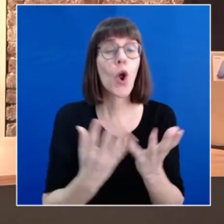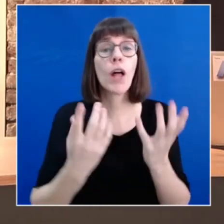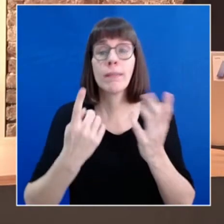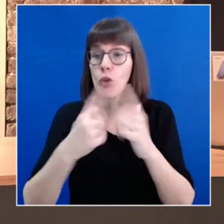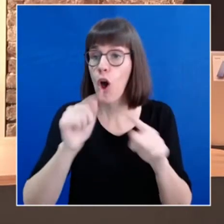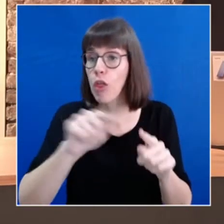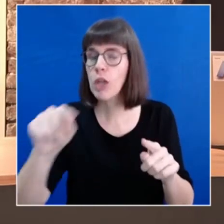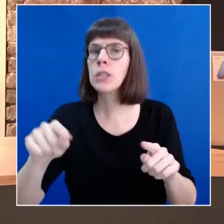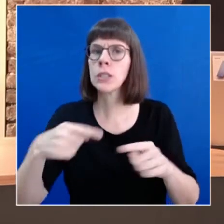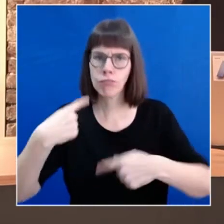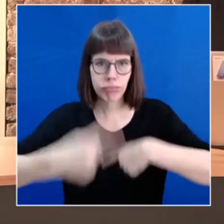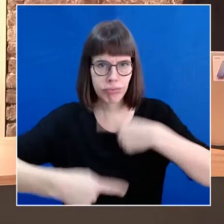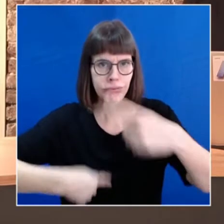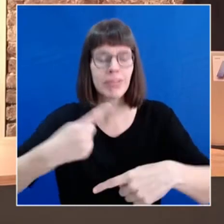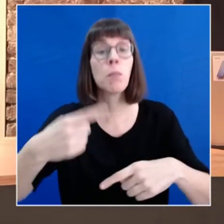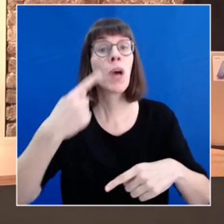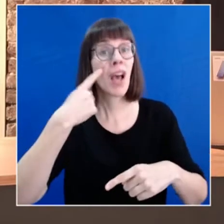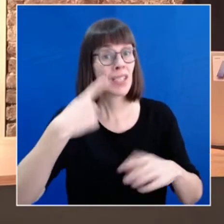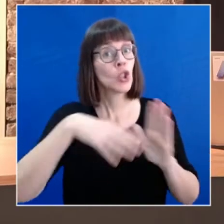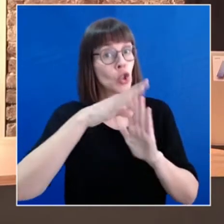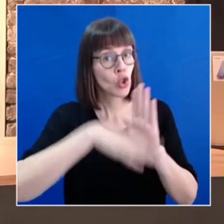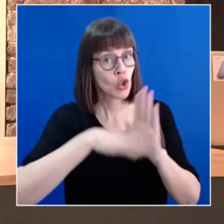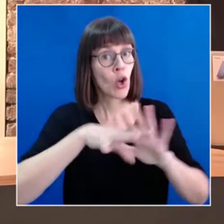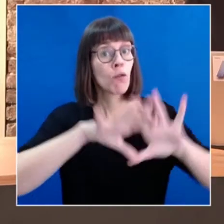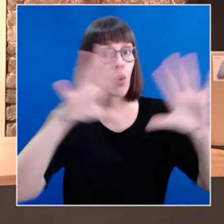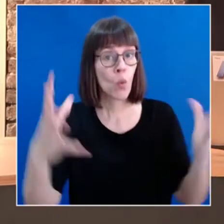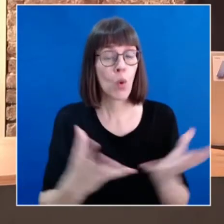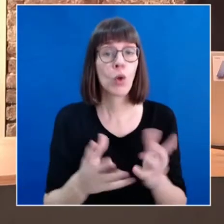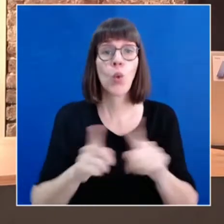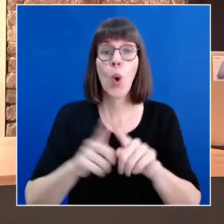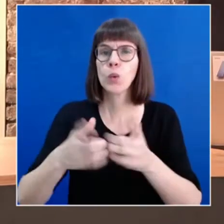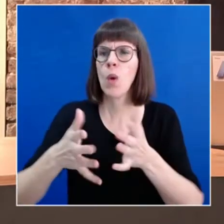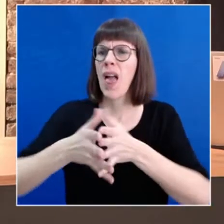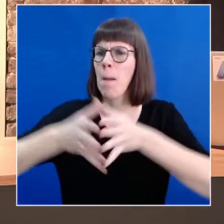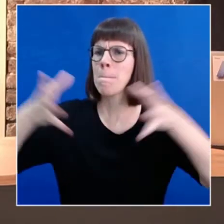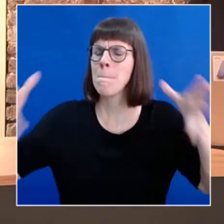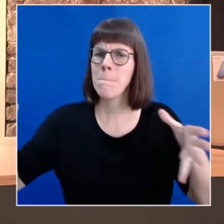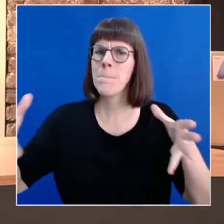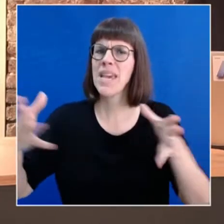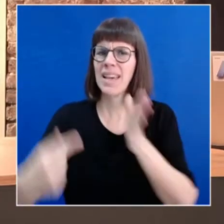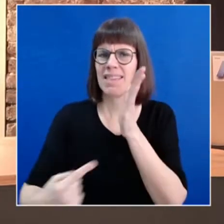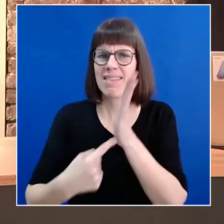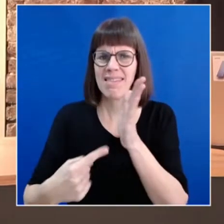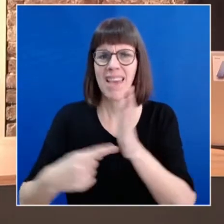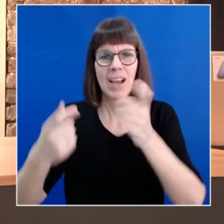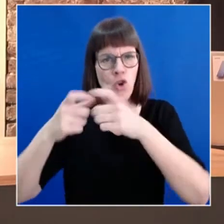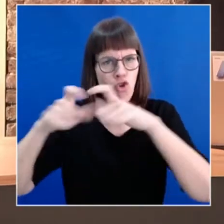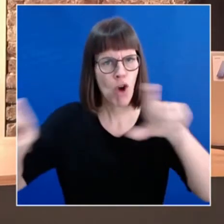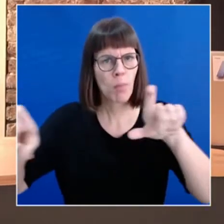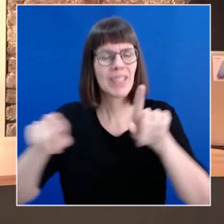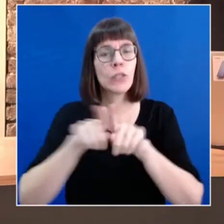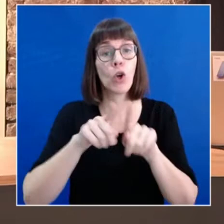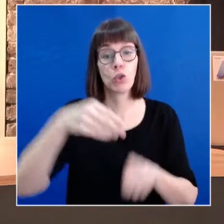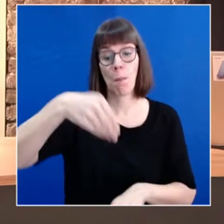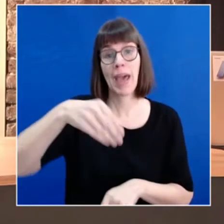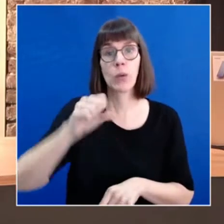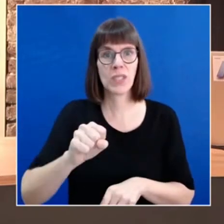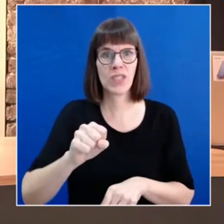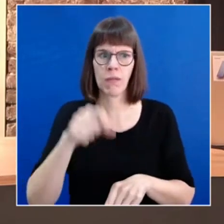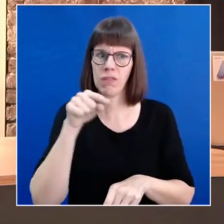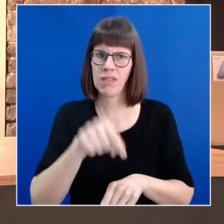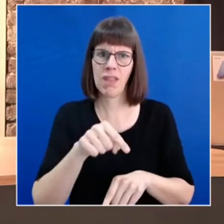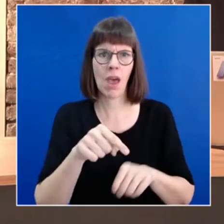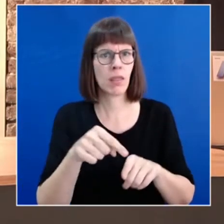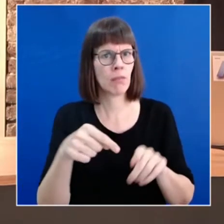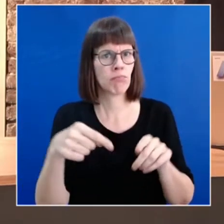from the software world, and the big IT companies like Microsoft is also loves their vision on accessibility. It's going